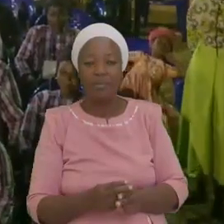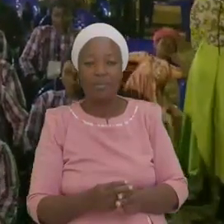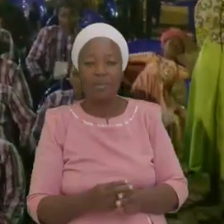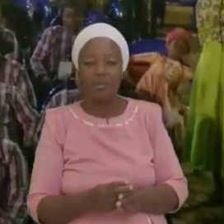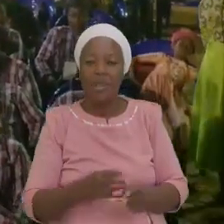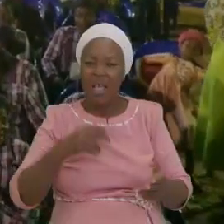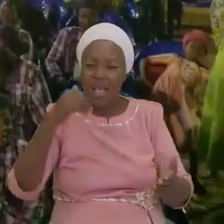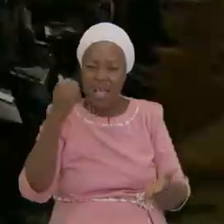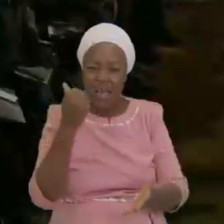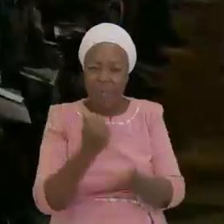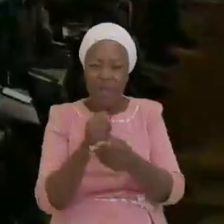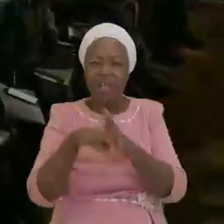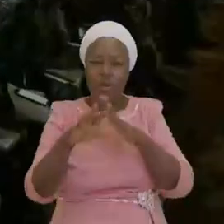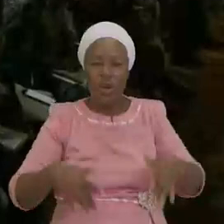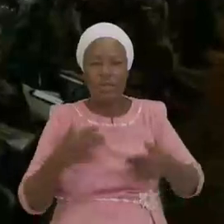Amen in your life.